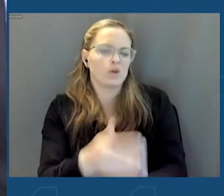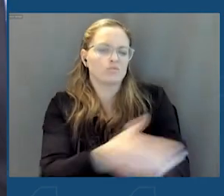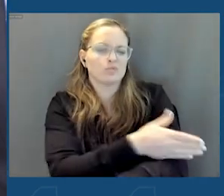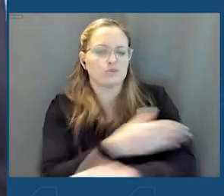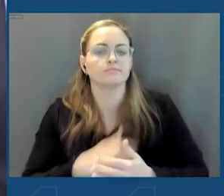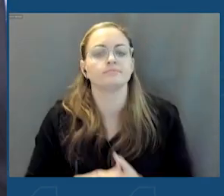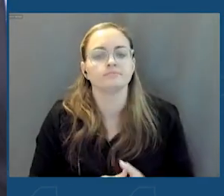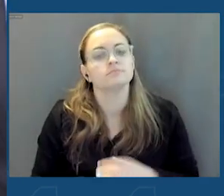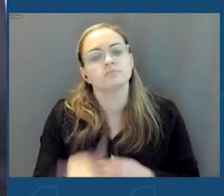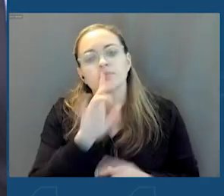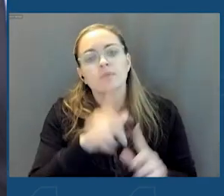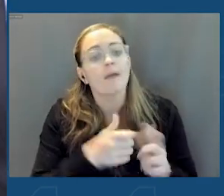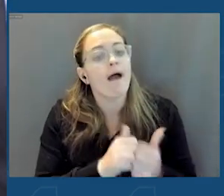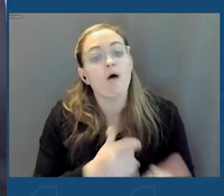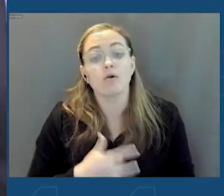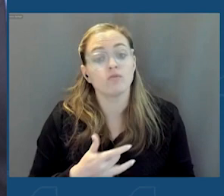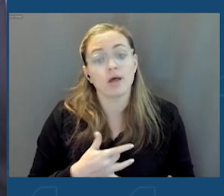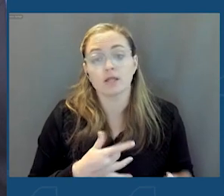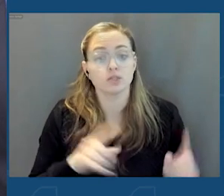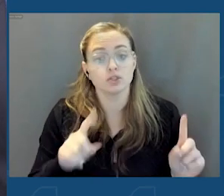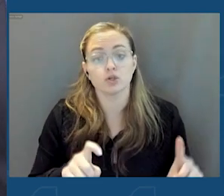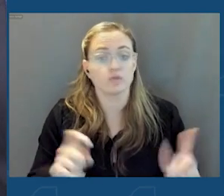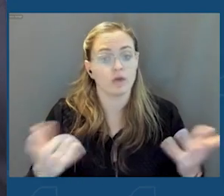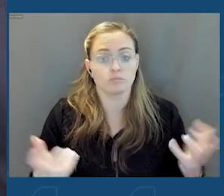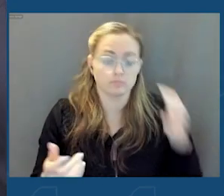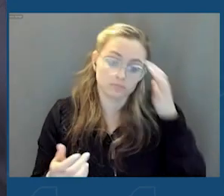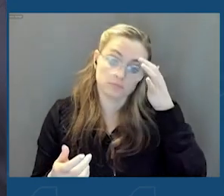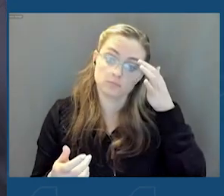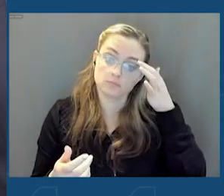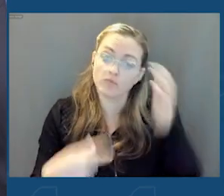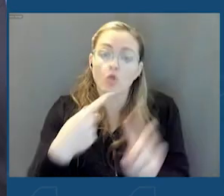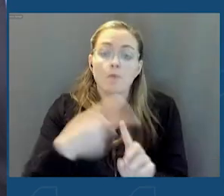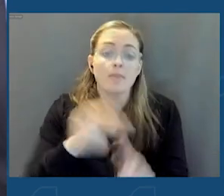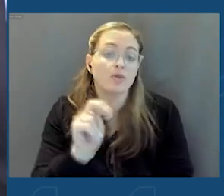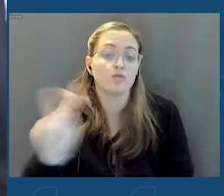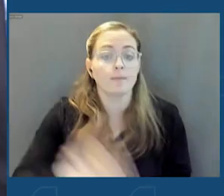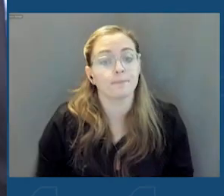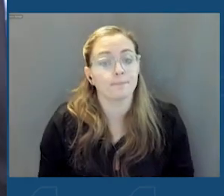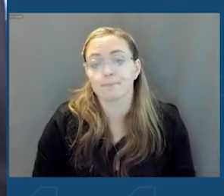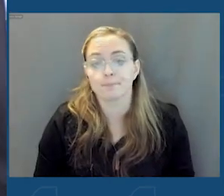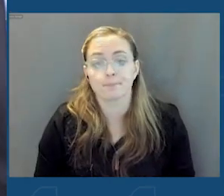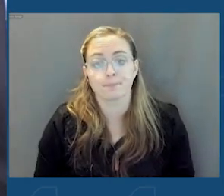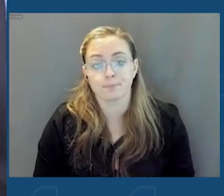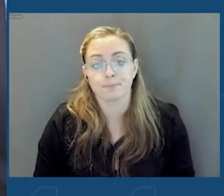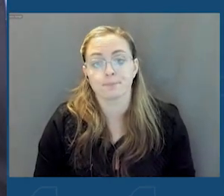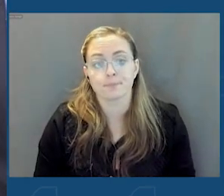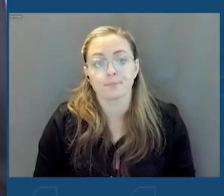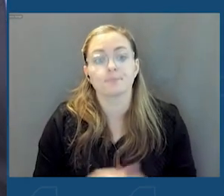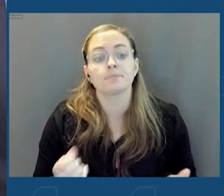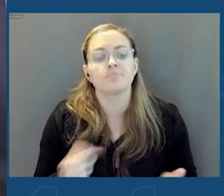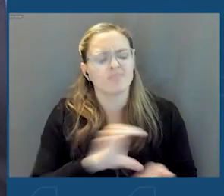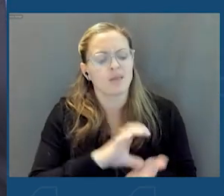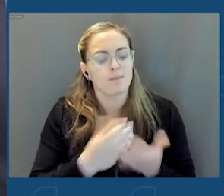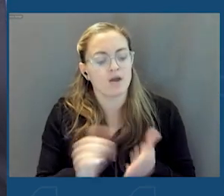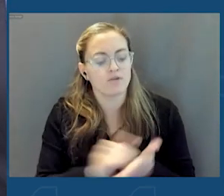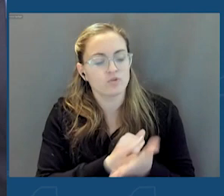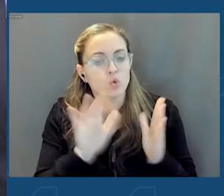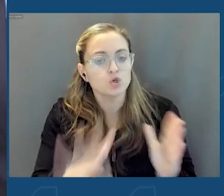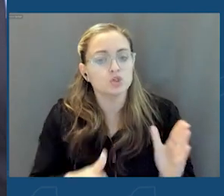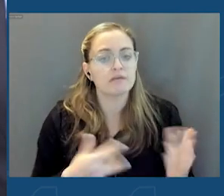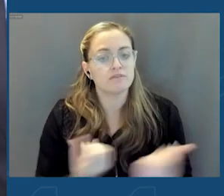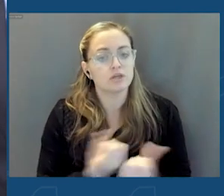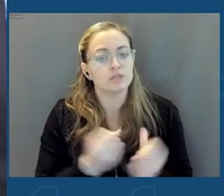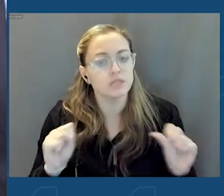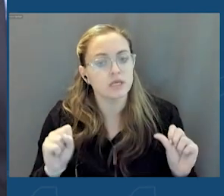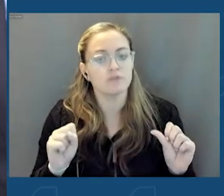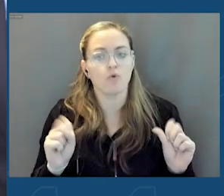about how they felt during this survey, just basically the month of November. The number of New Yorkers who overall feel safe or very